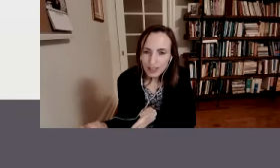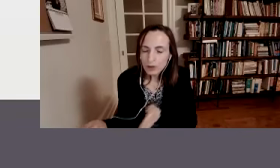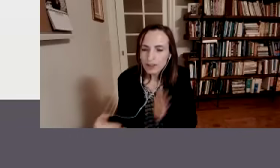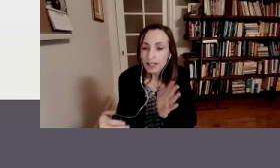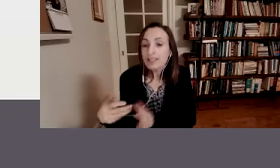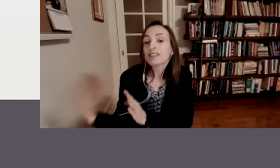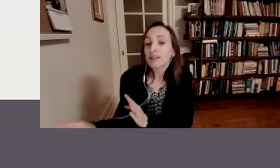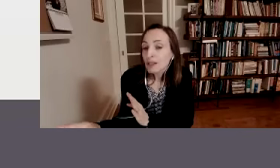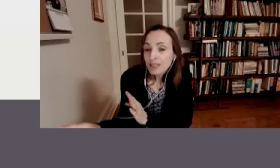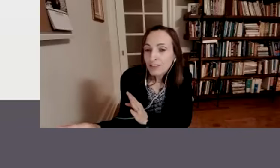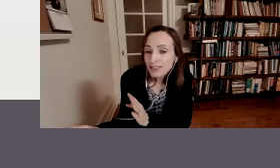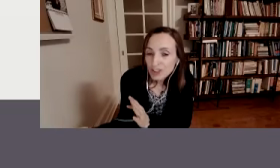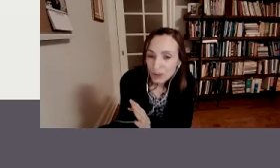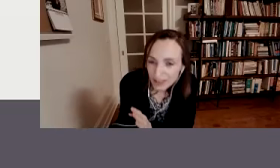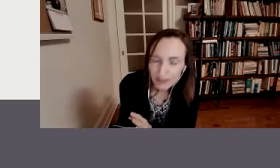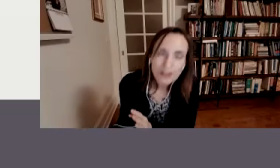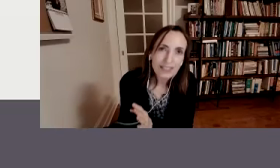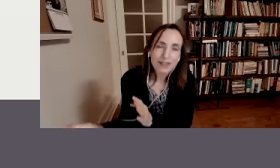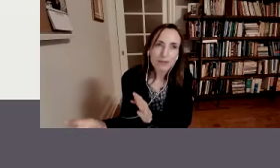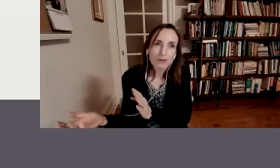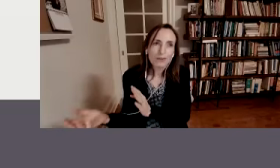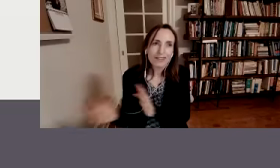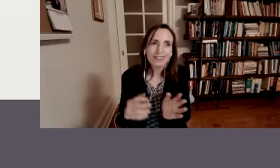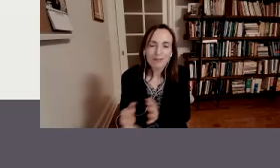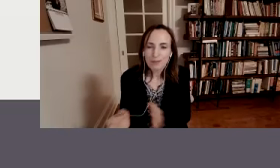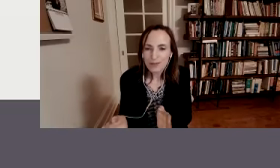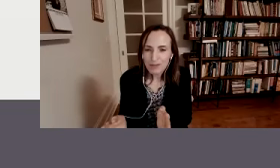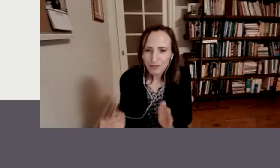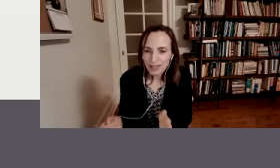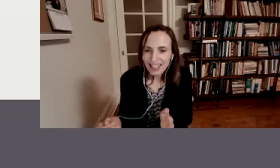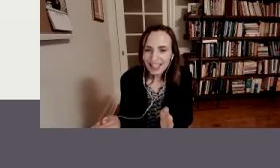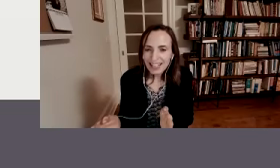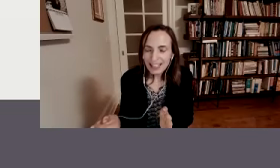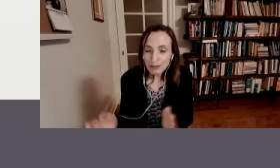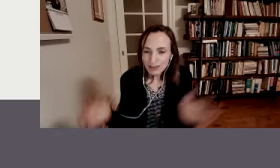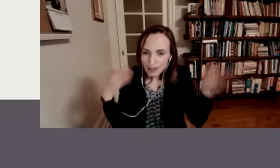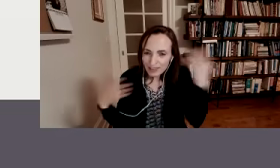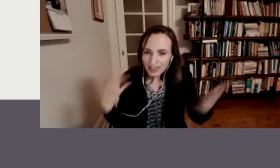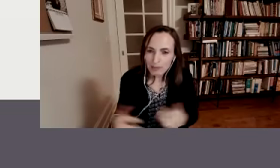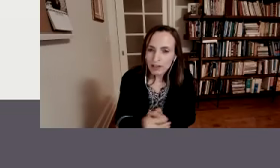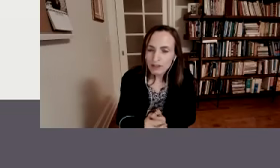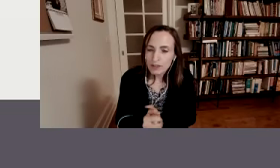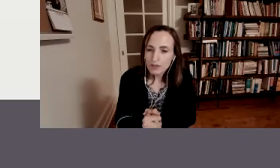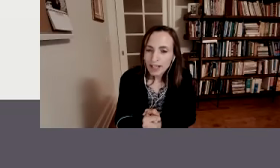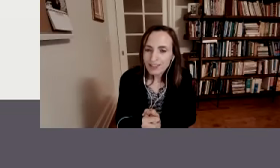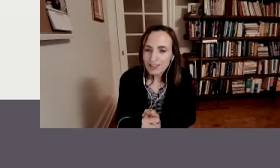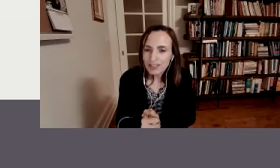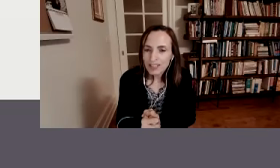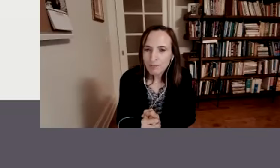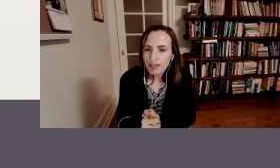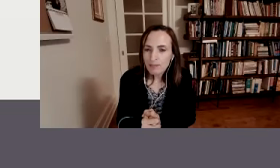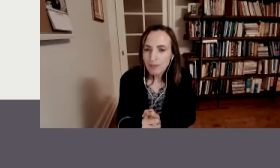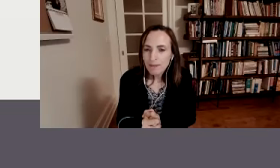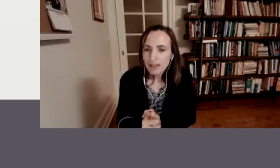boundary, or the length of the upcoming constituent. Well, no, I guess that would be for production, not for perception. But I was really thinking about all of those factors,